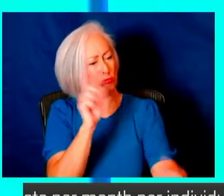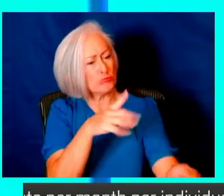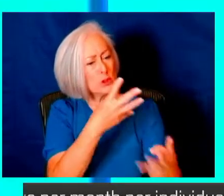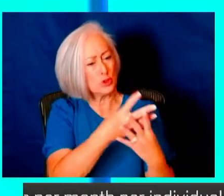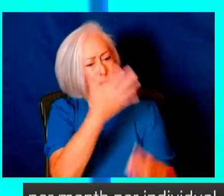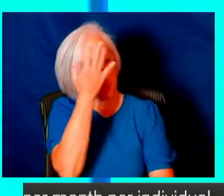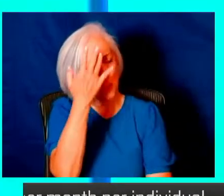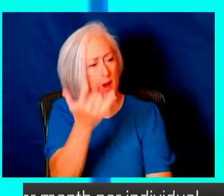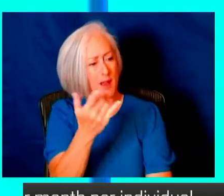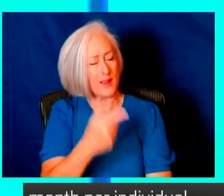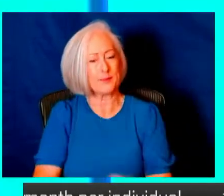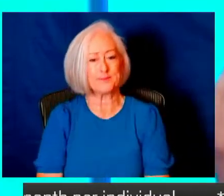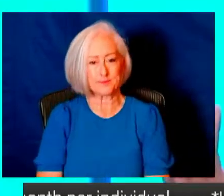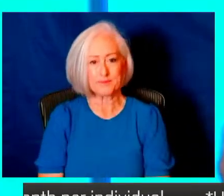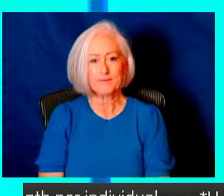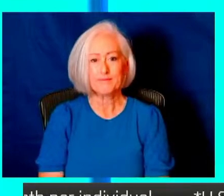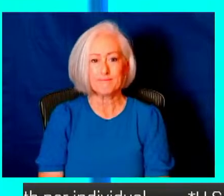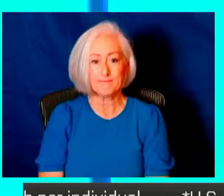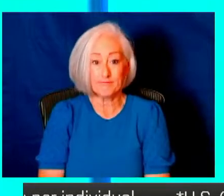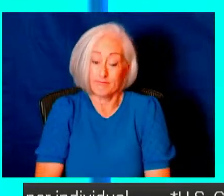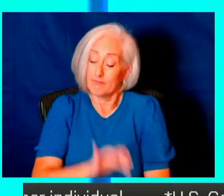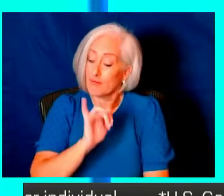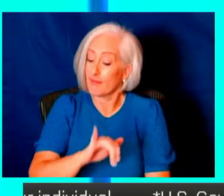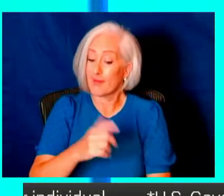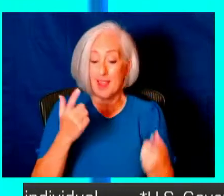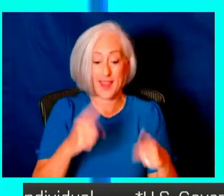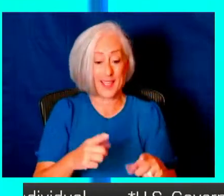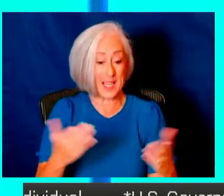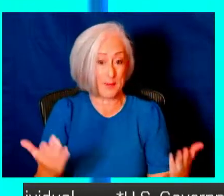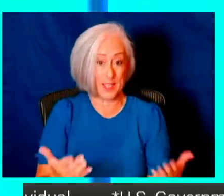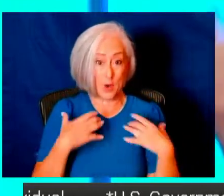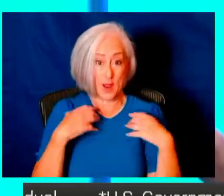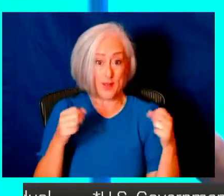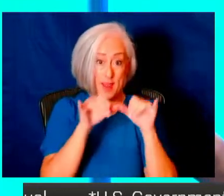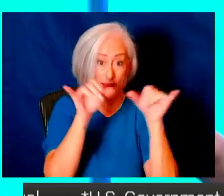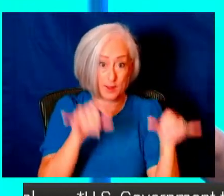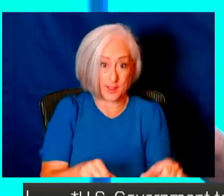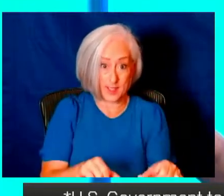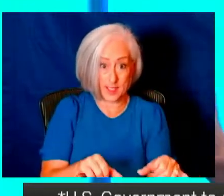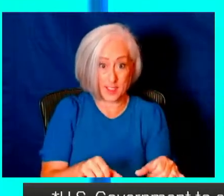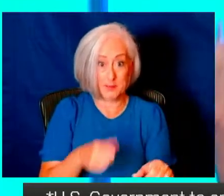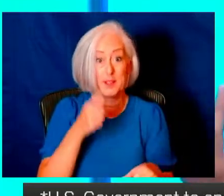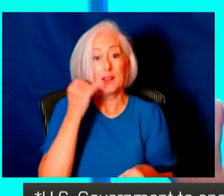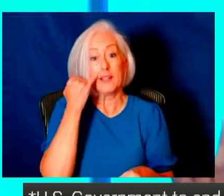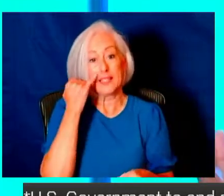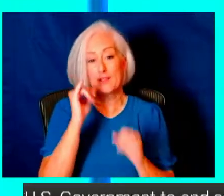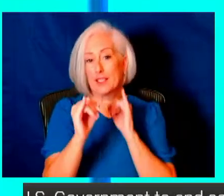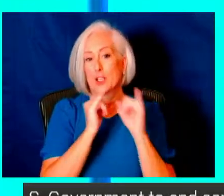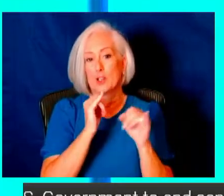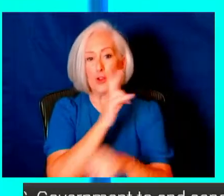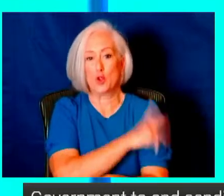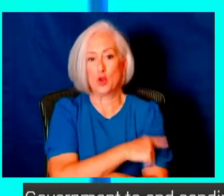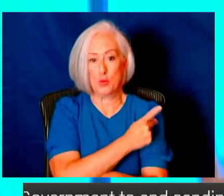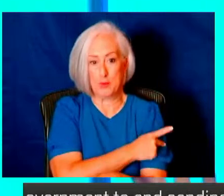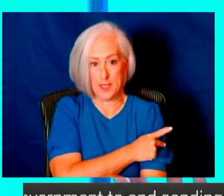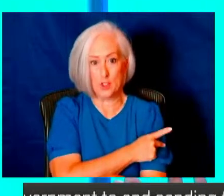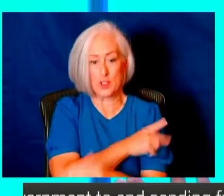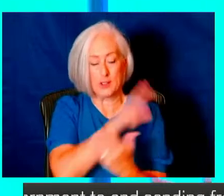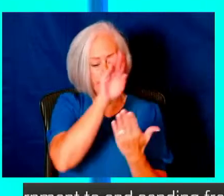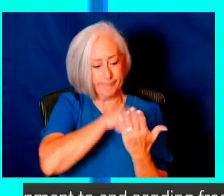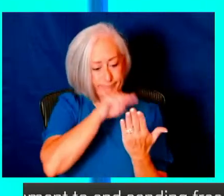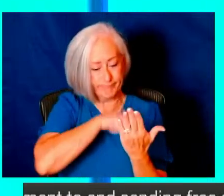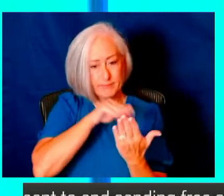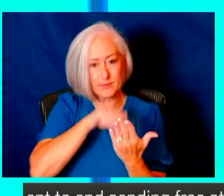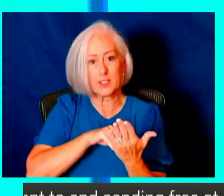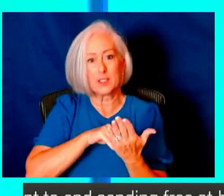And that's something that can happen here at the health system when you are interviewing a patient taking a social history. Just don't